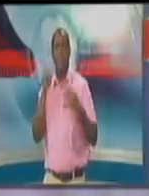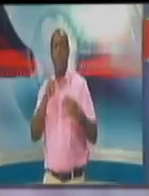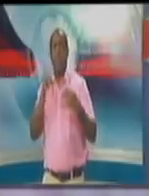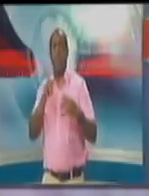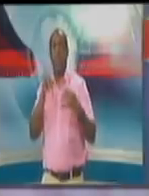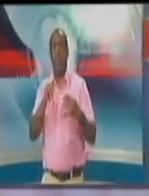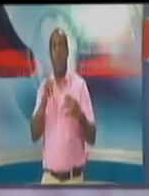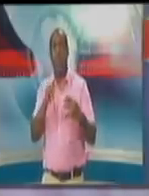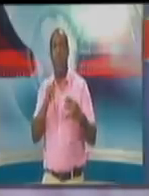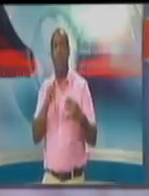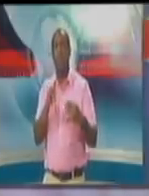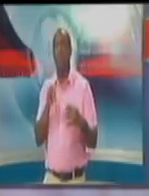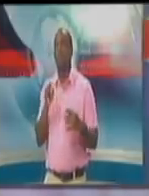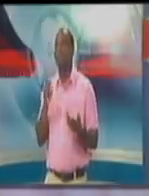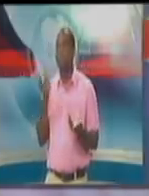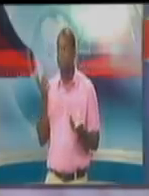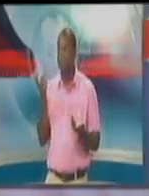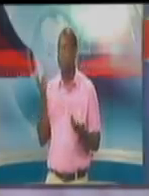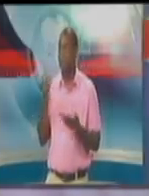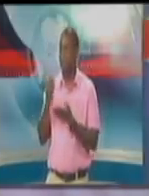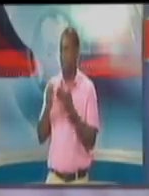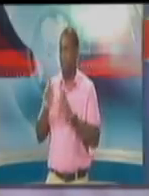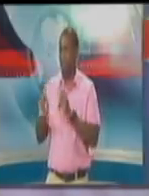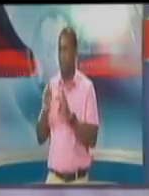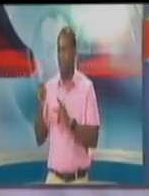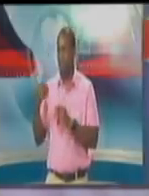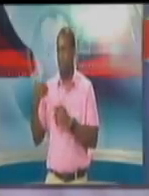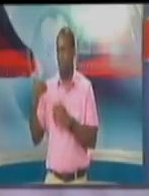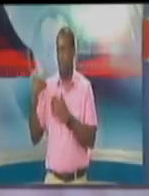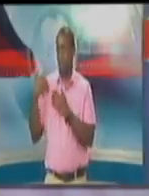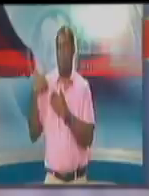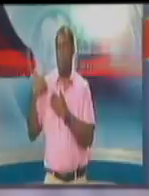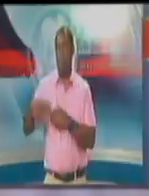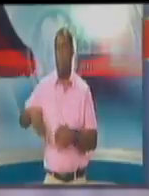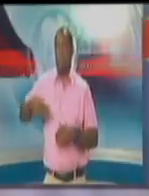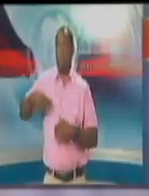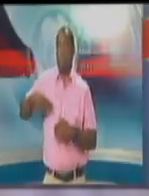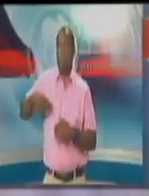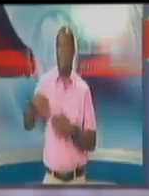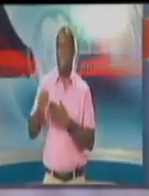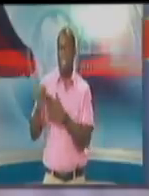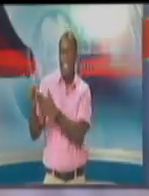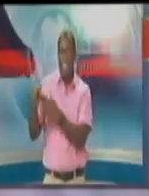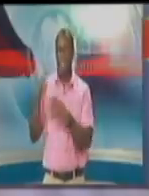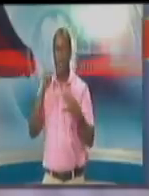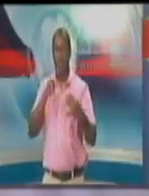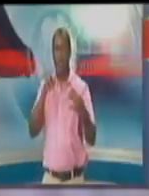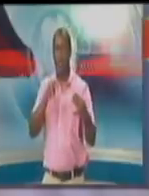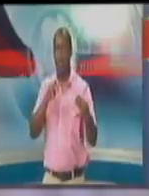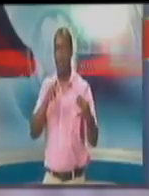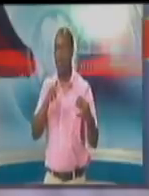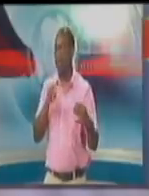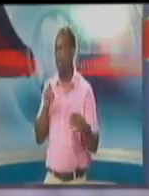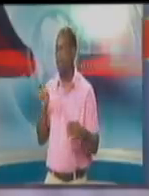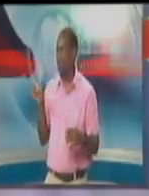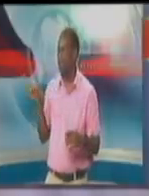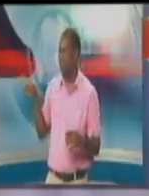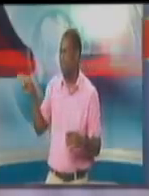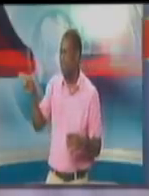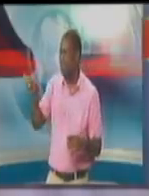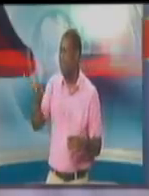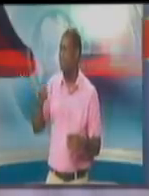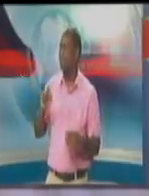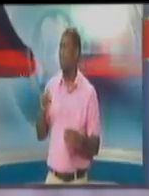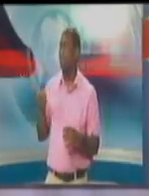You all are charged with protecting the health of the nation. And my question, therefore, is how are you all coping right